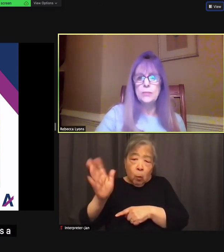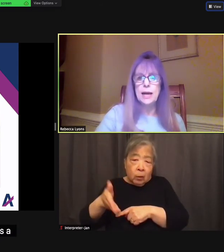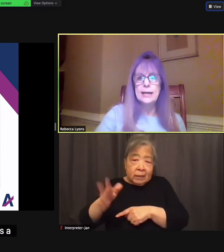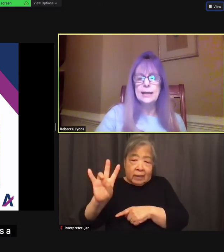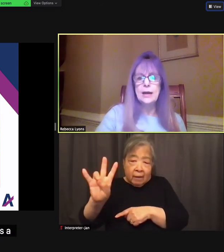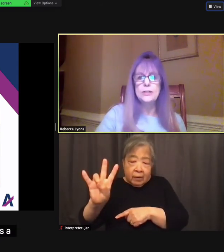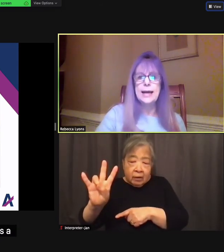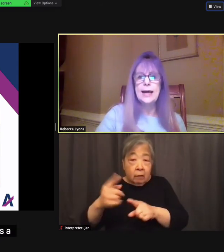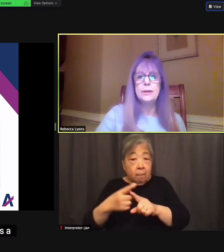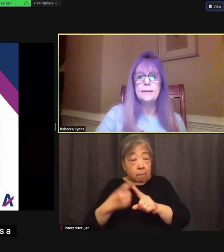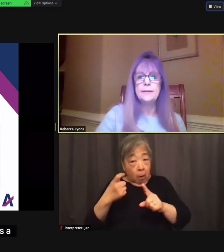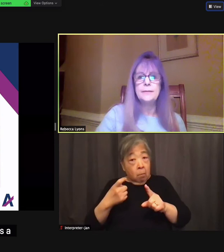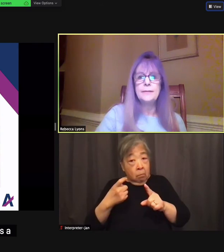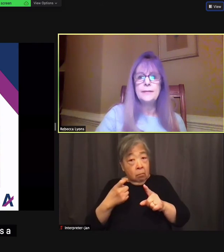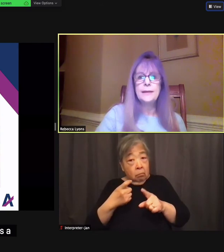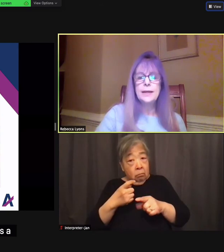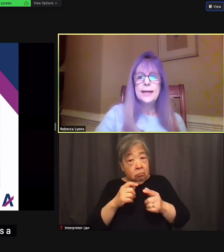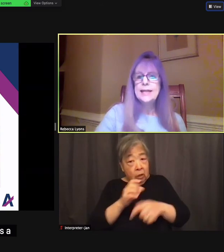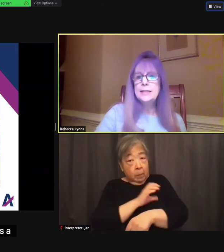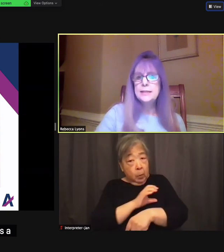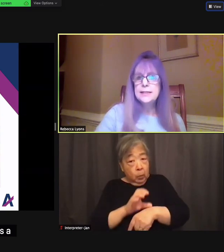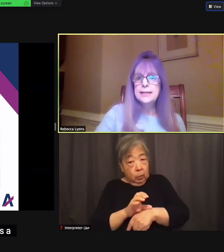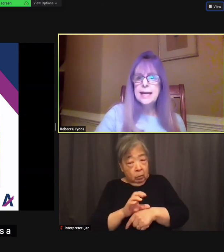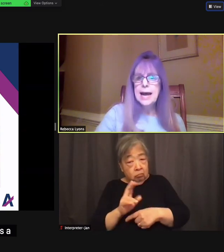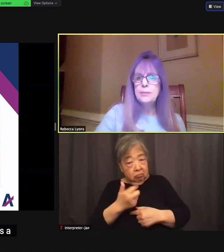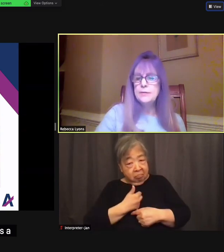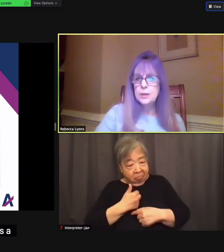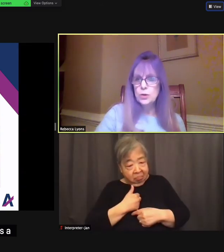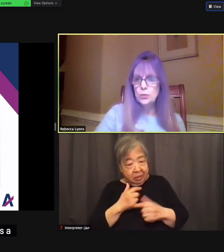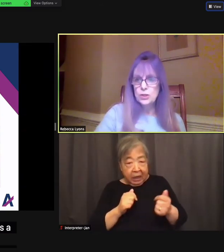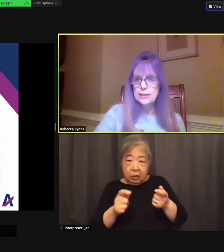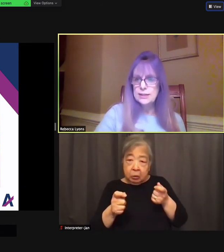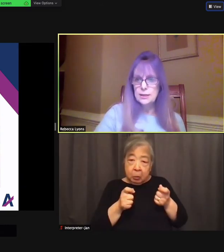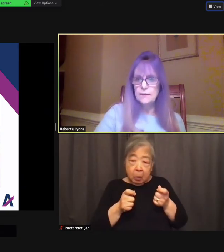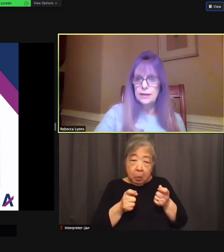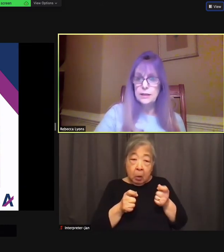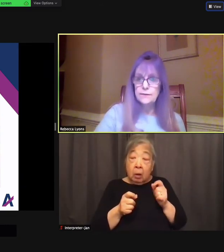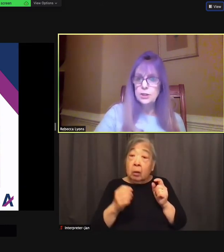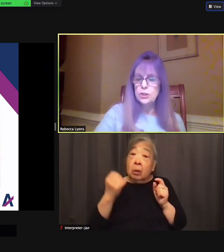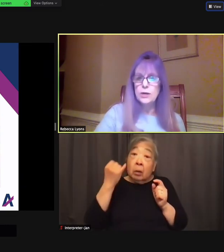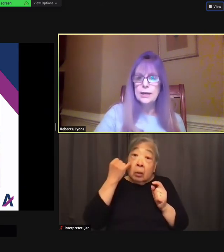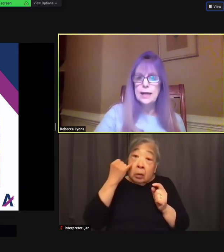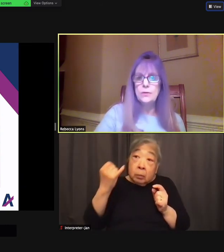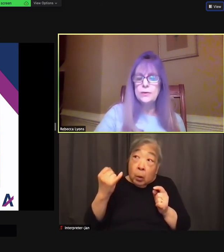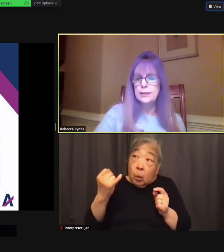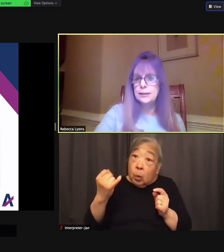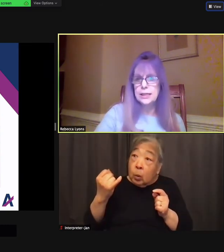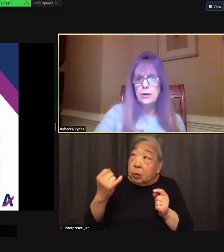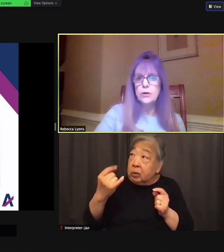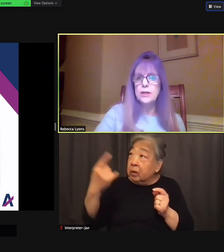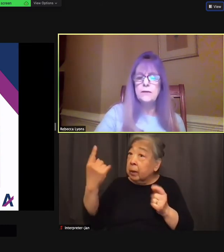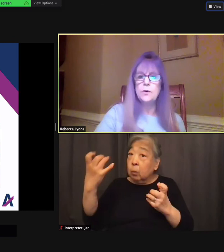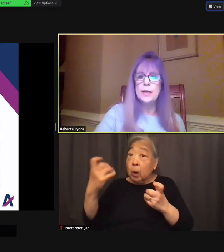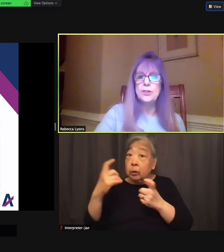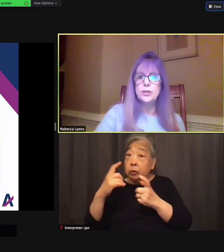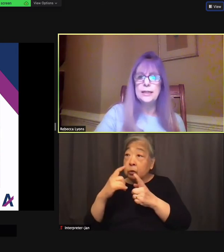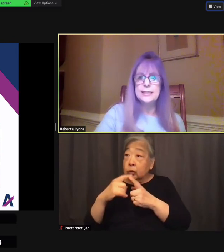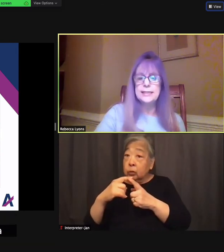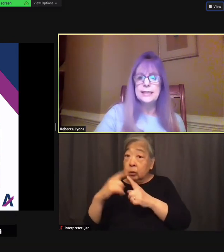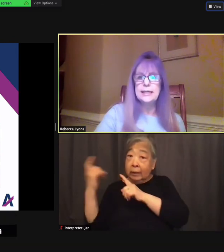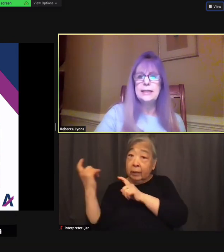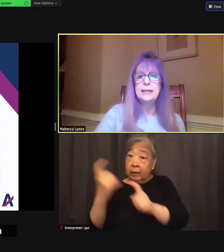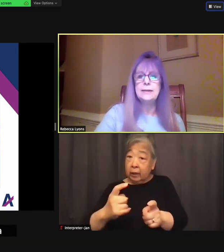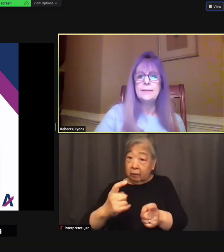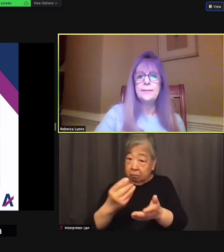under the My Account tab. This is the tab if someone wishes to give a gift to your account, and it'll tell you the information